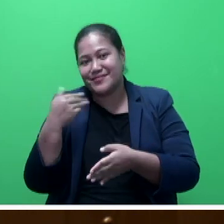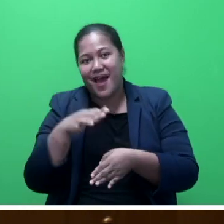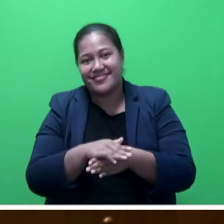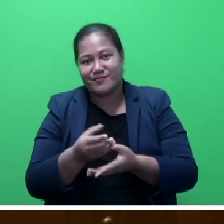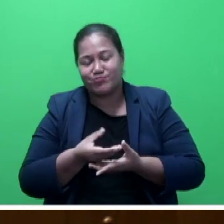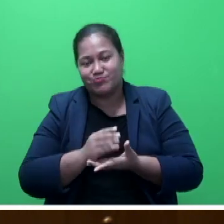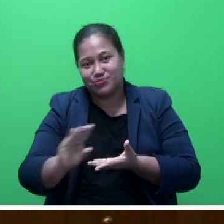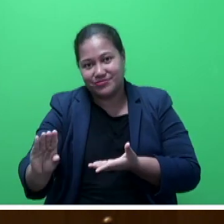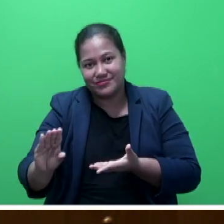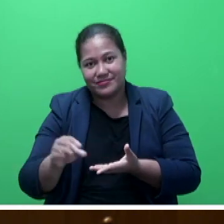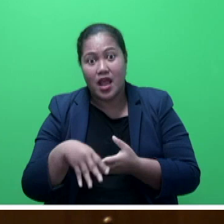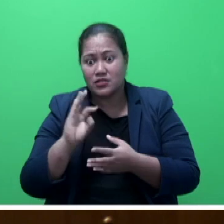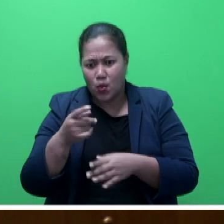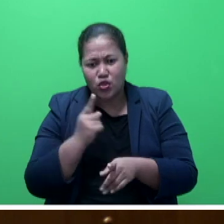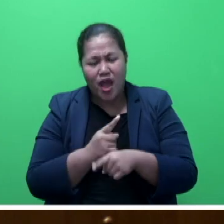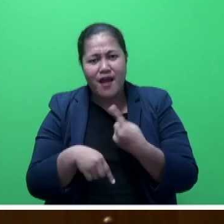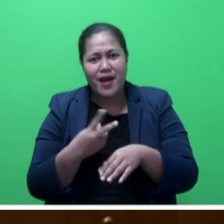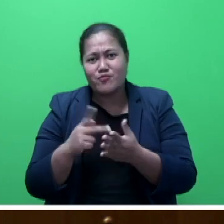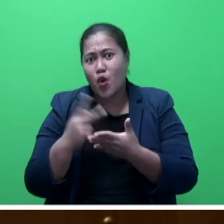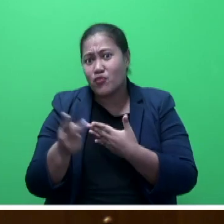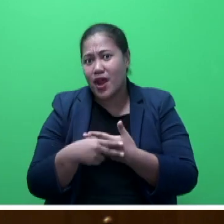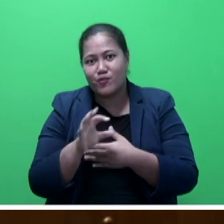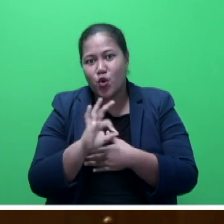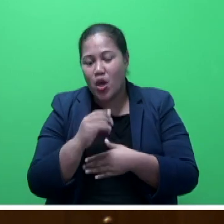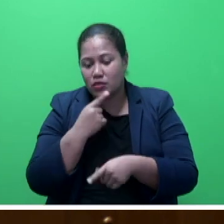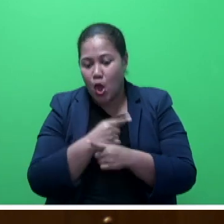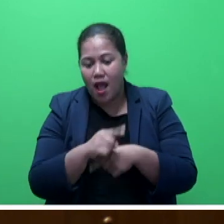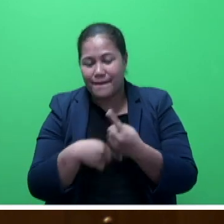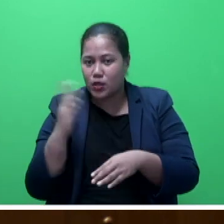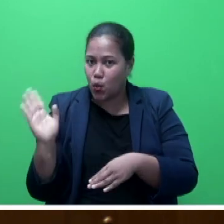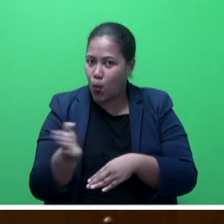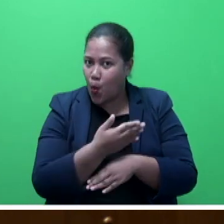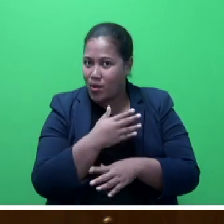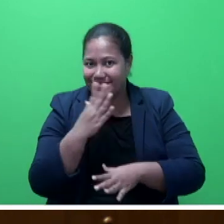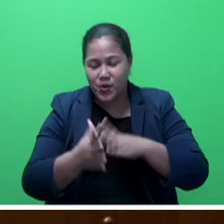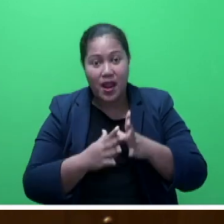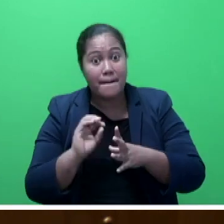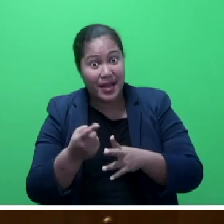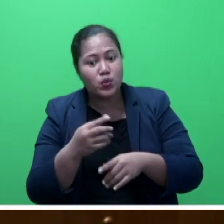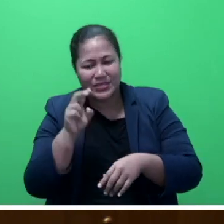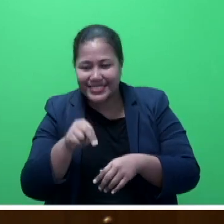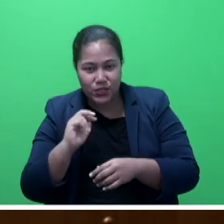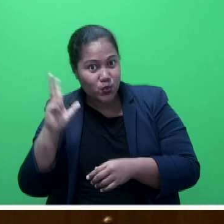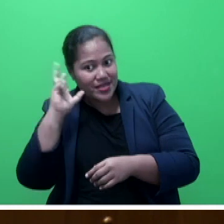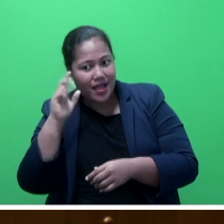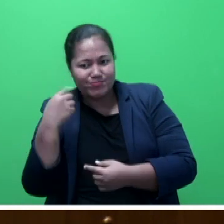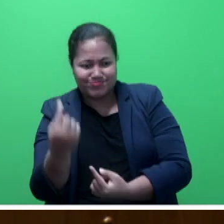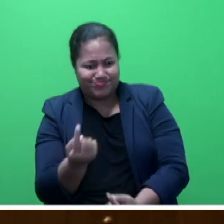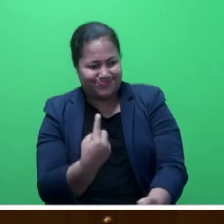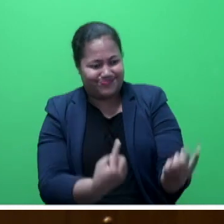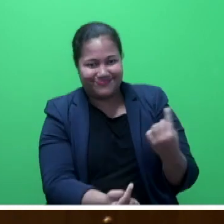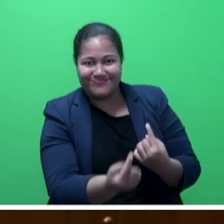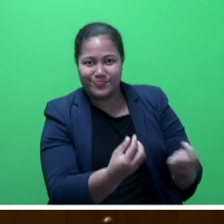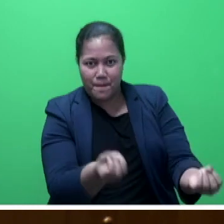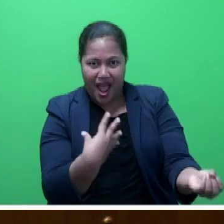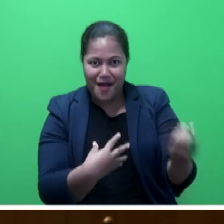But talking about the program as a whole doesn't tell the human story, Mr. Speaker, and I think we need to hear what it means from the Fijians